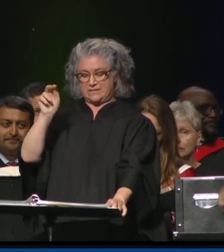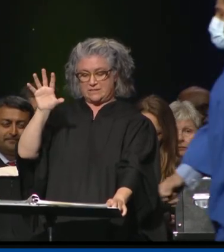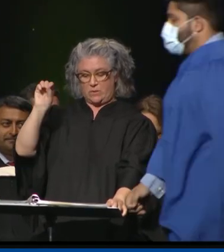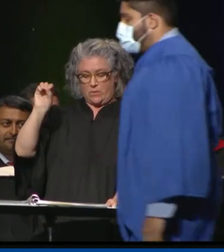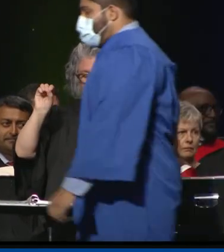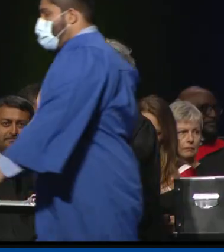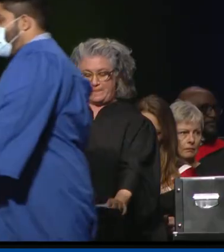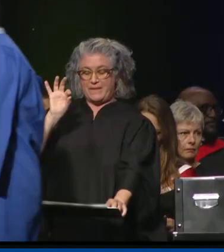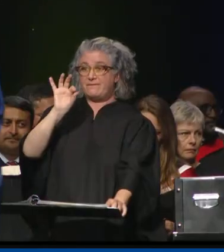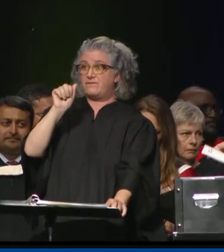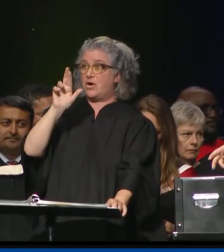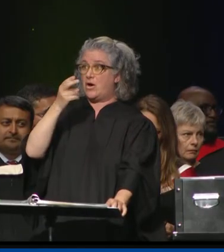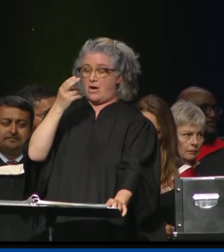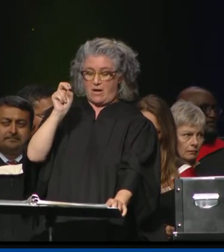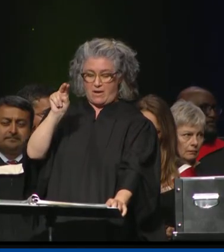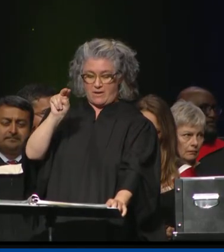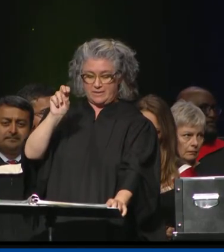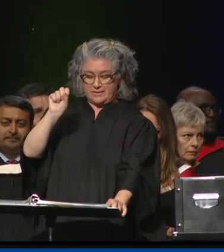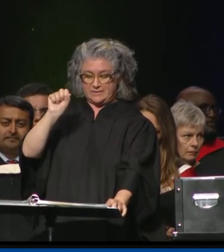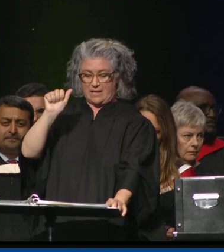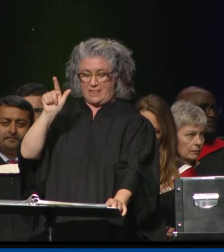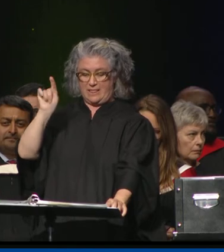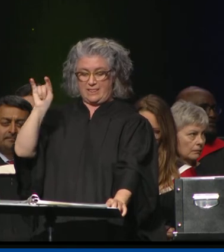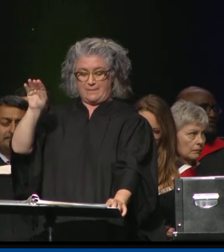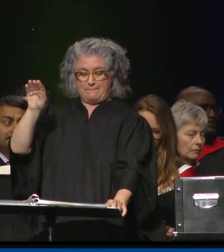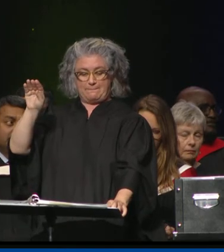Farhan Salim.